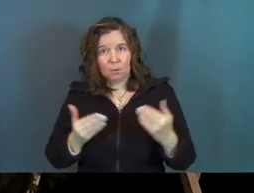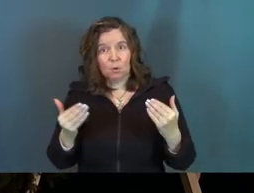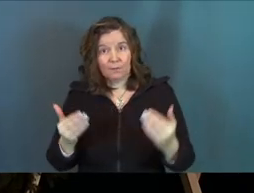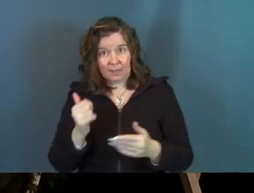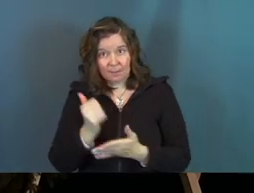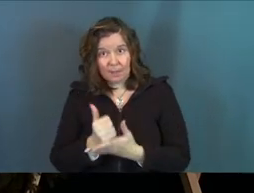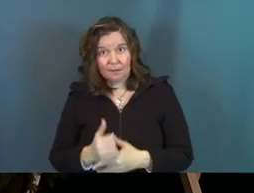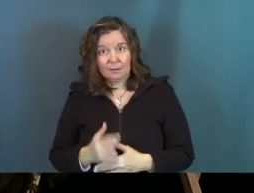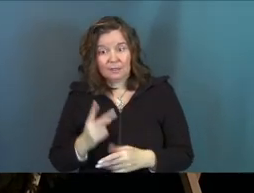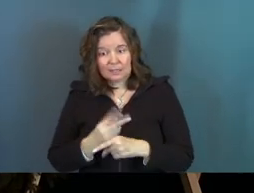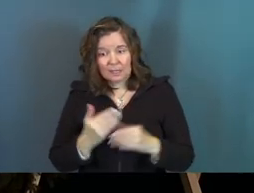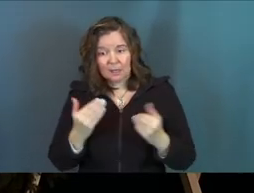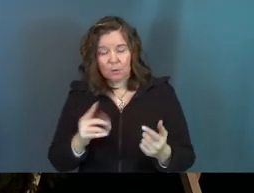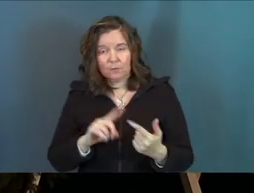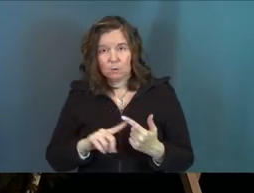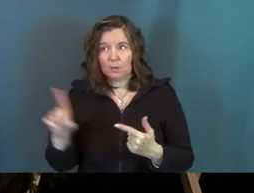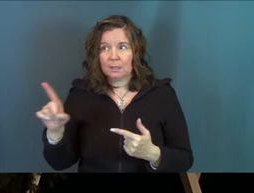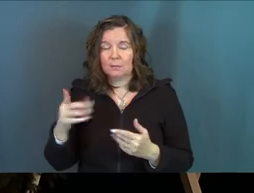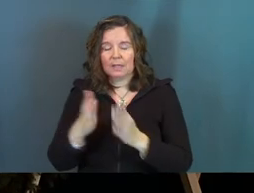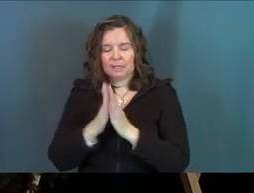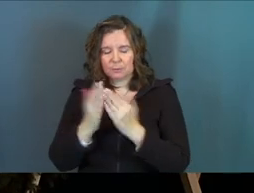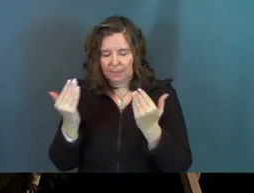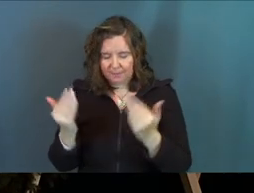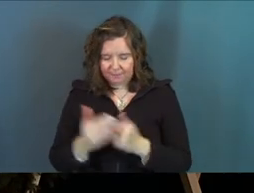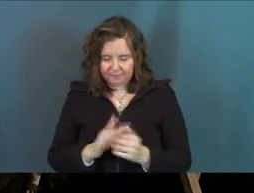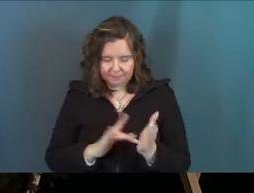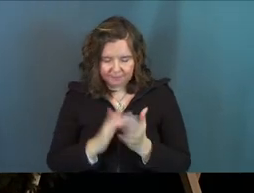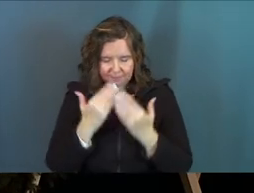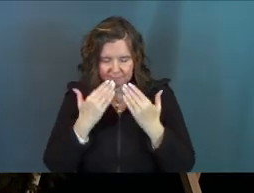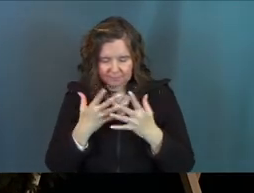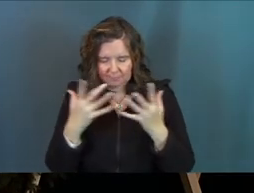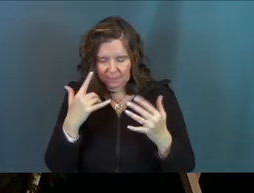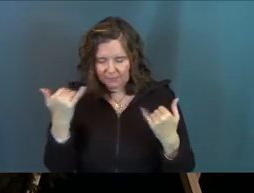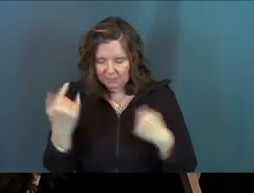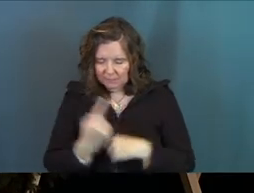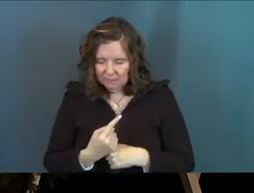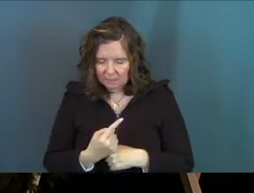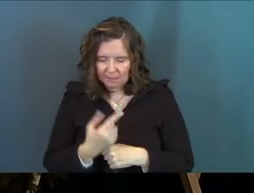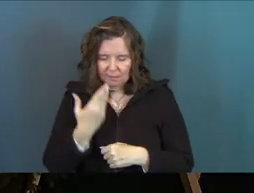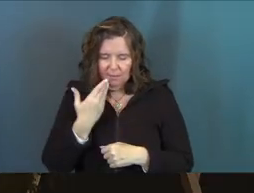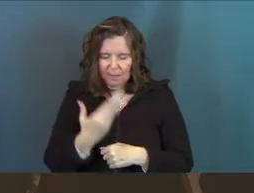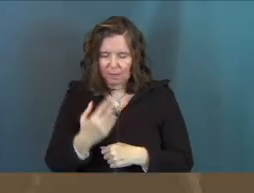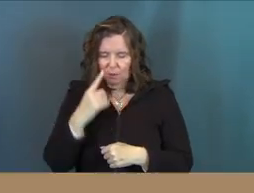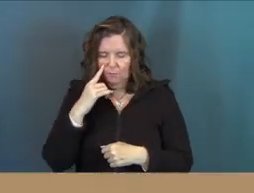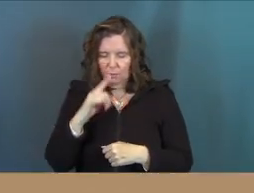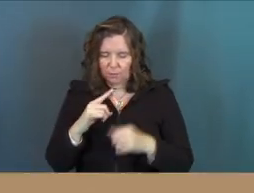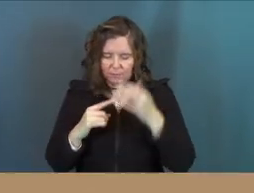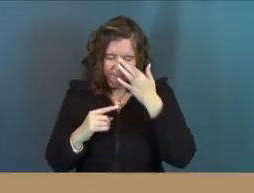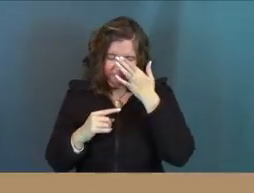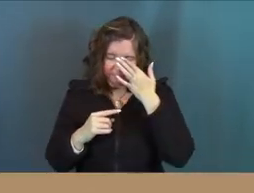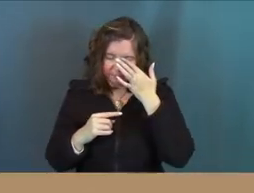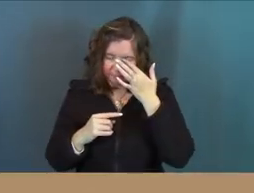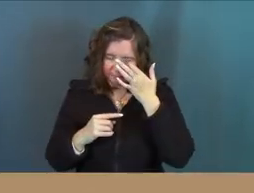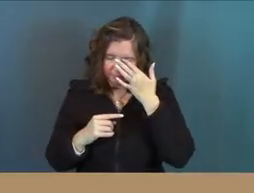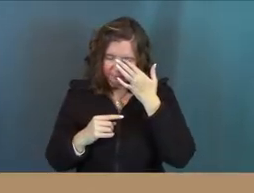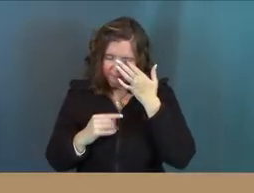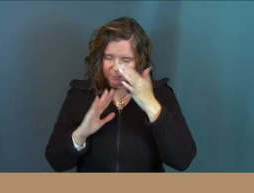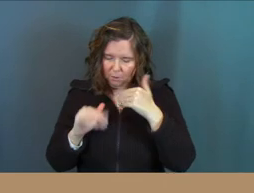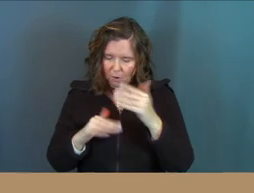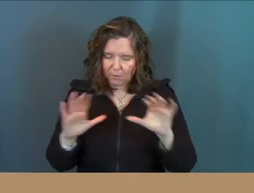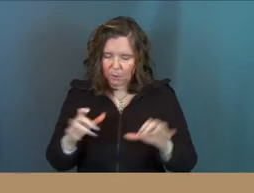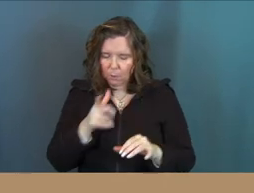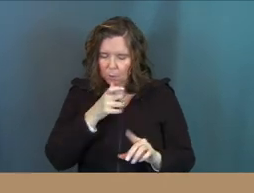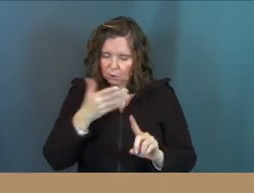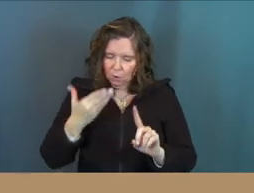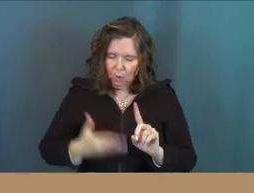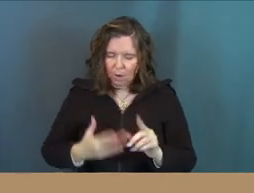right? Amen? Keep moving toward him. Let's pray, church. Jesus, thank you so much for today. God, I thank you for all that you do, God, and